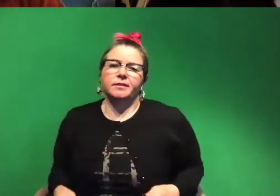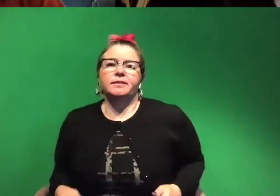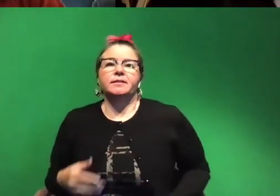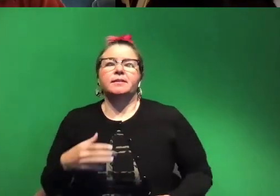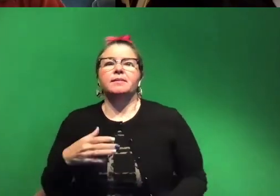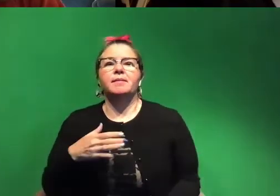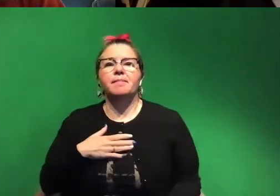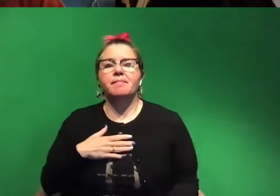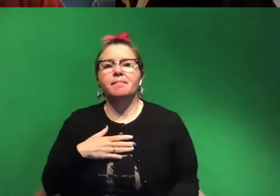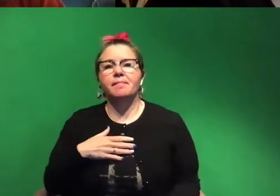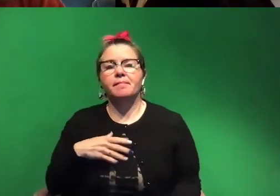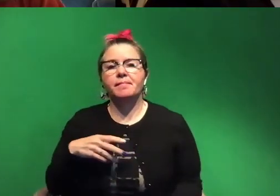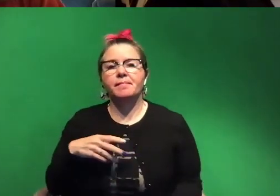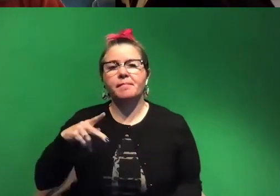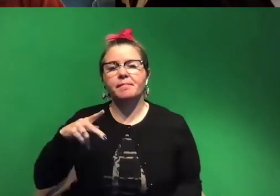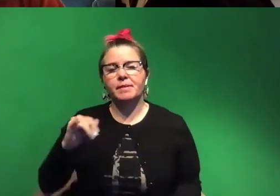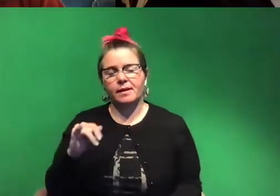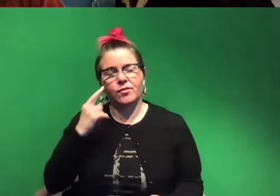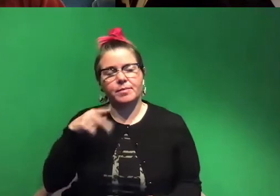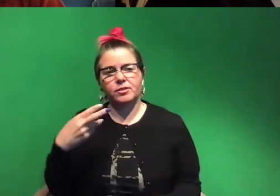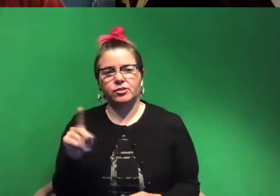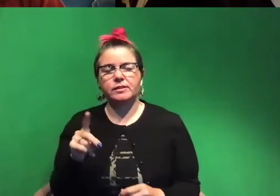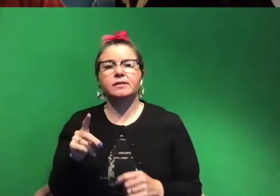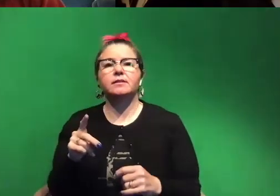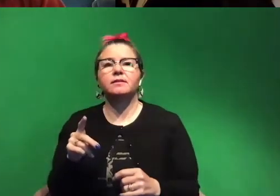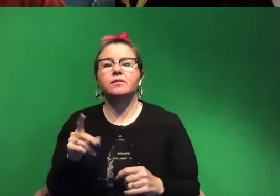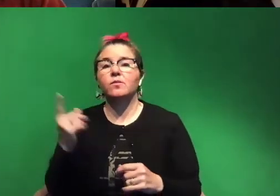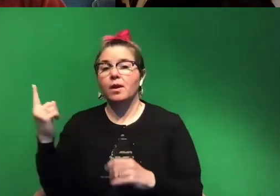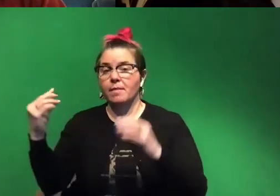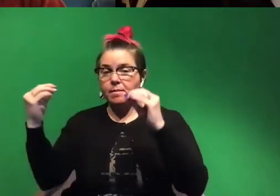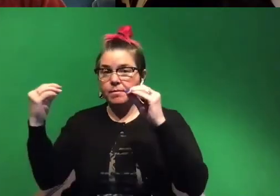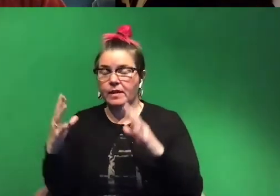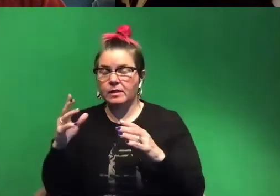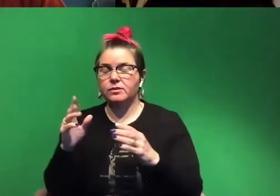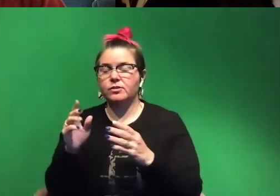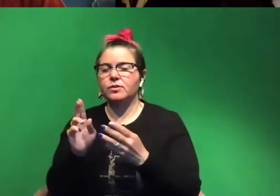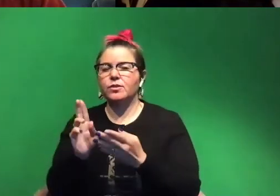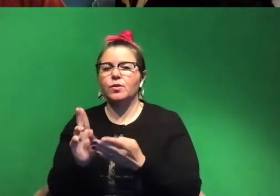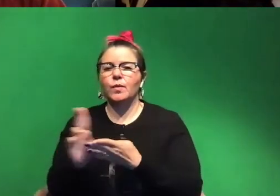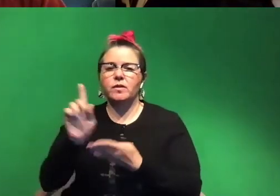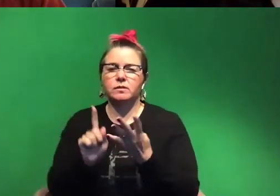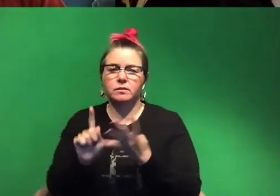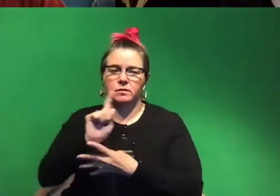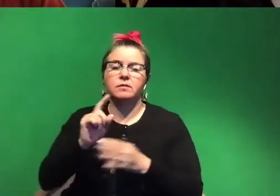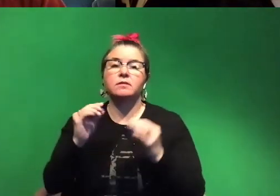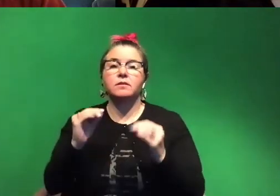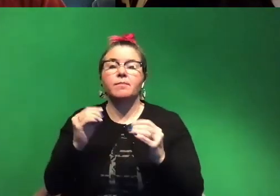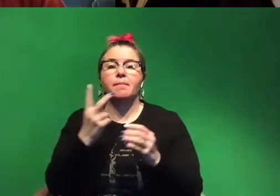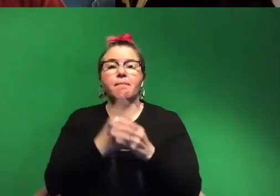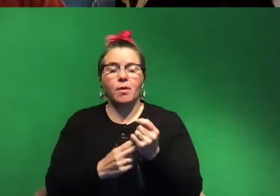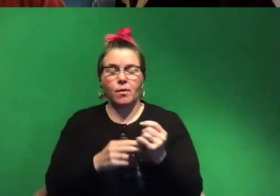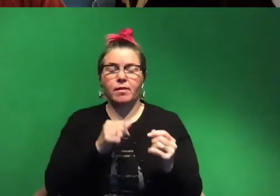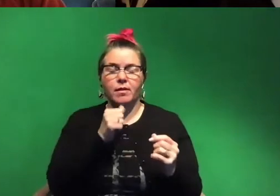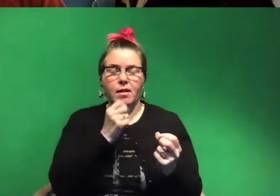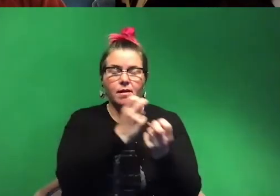eventual PI for my PhD was one of my professors in an undergraduate course. He taught me both of the invertebrate zoology